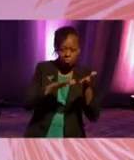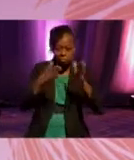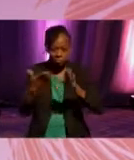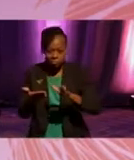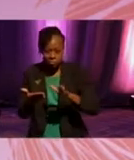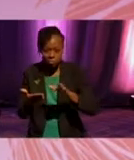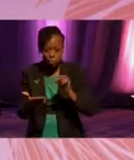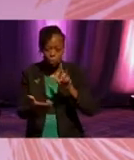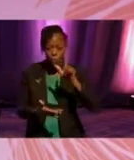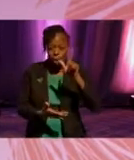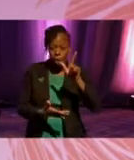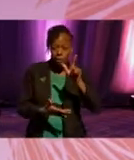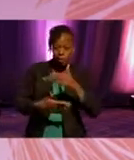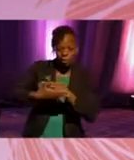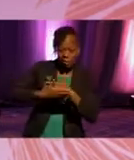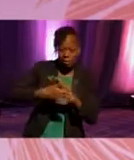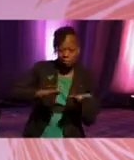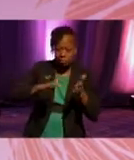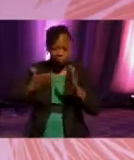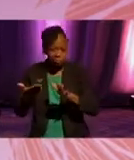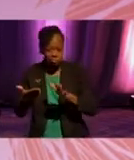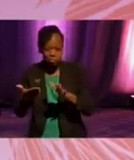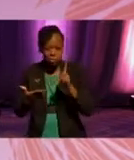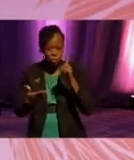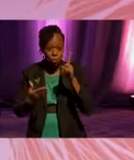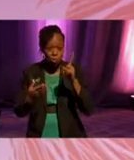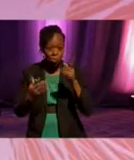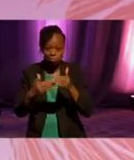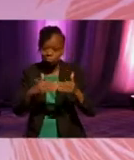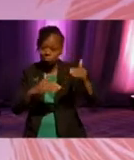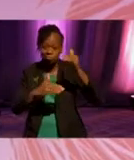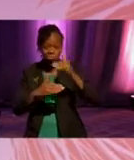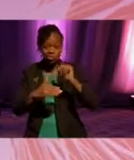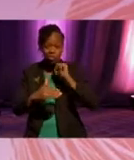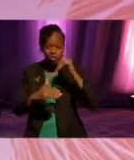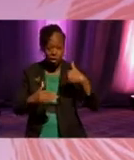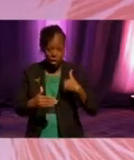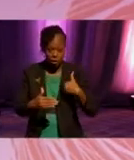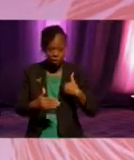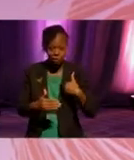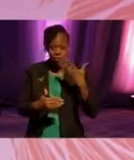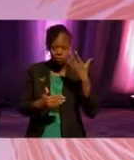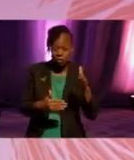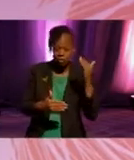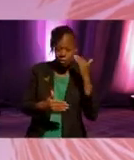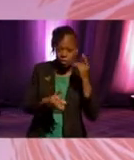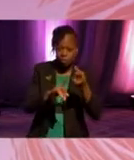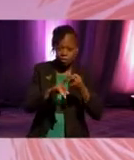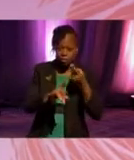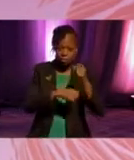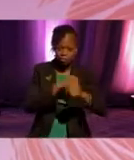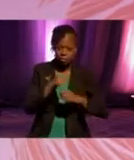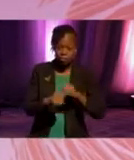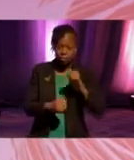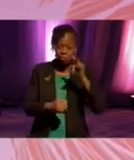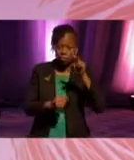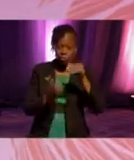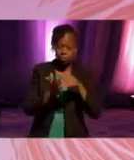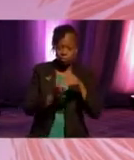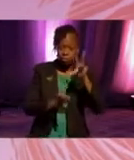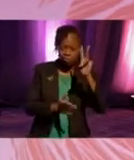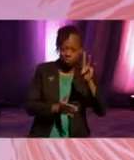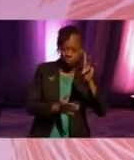too many. We have seen, as you've noted, since 2007, the mortality